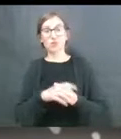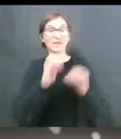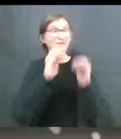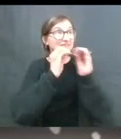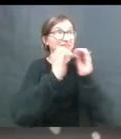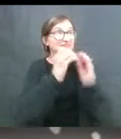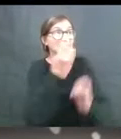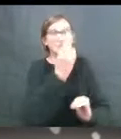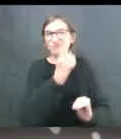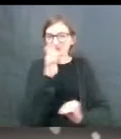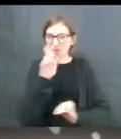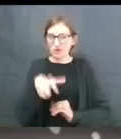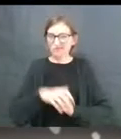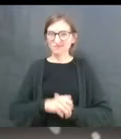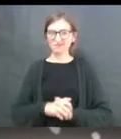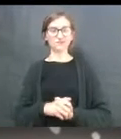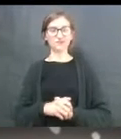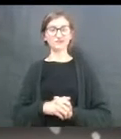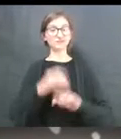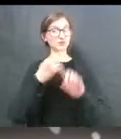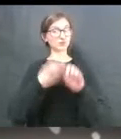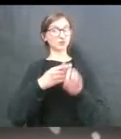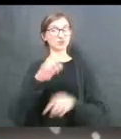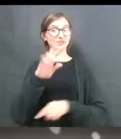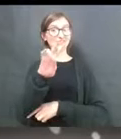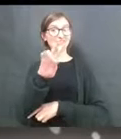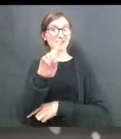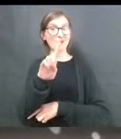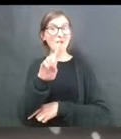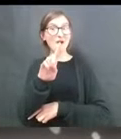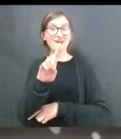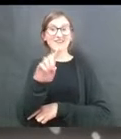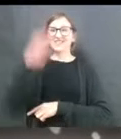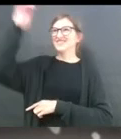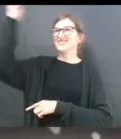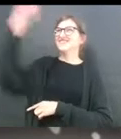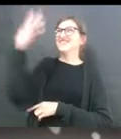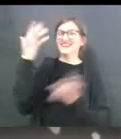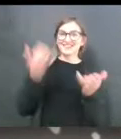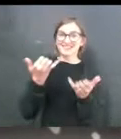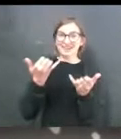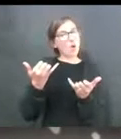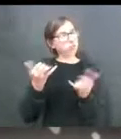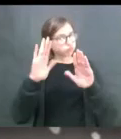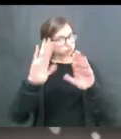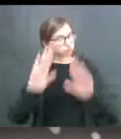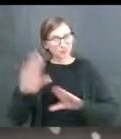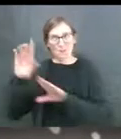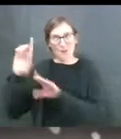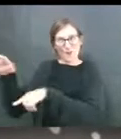something. Today it will be sunny, 71 degrees, and a great day to go outside.